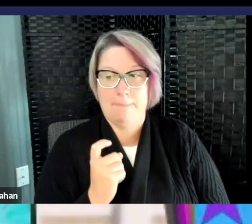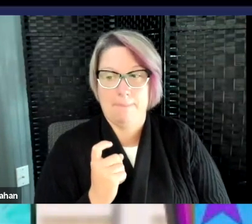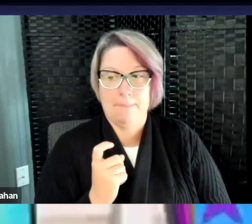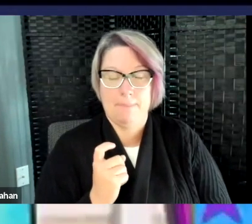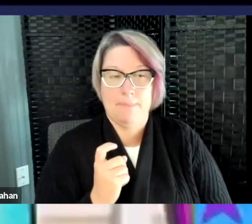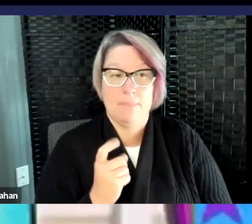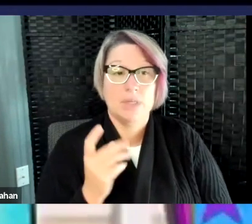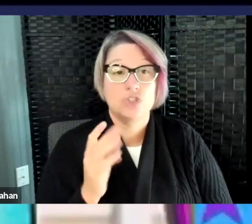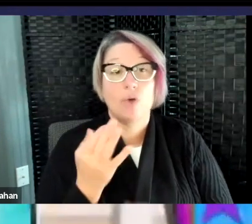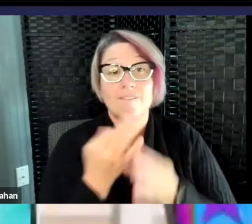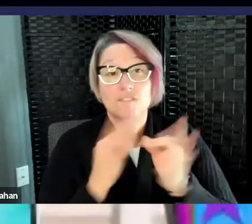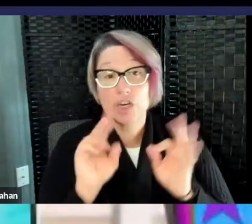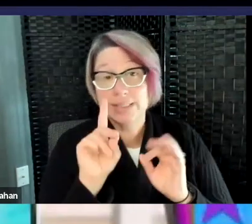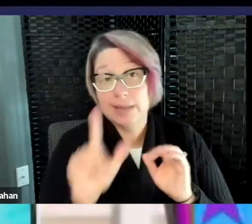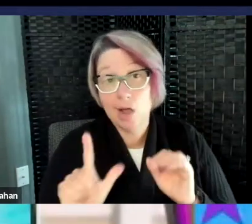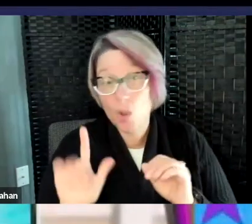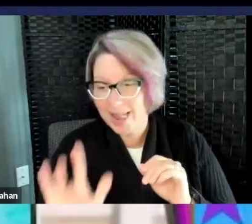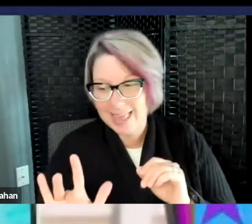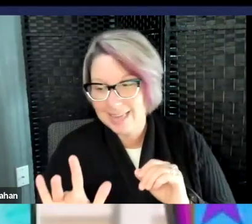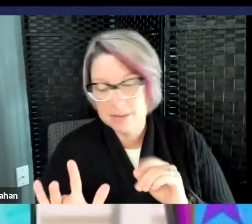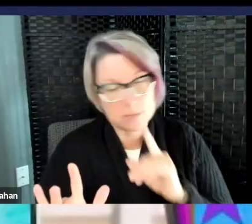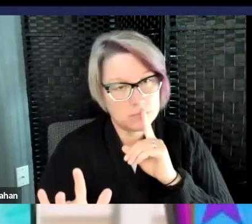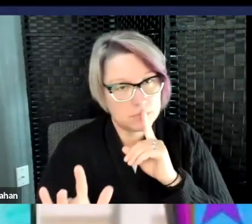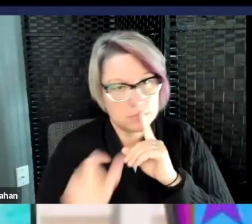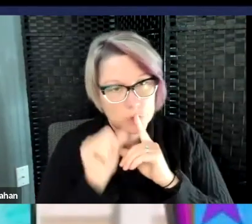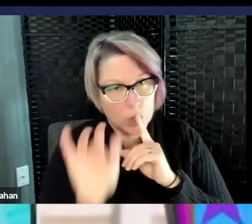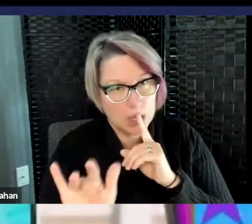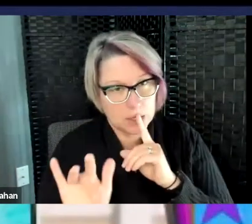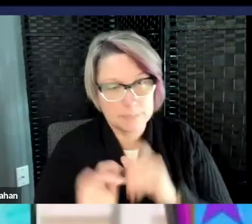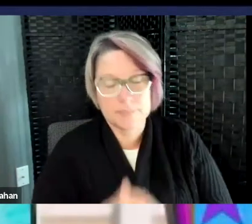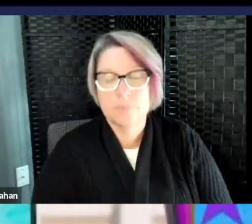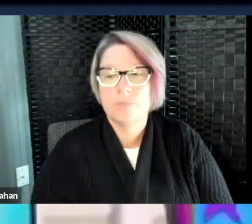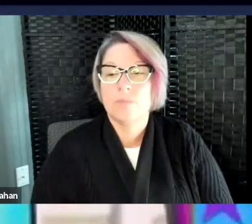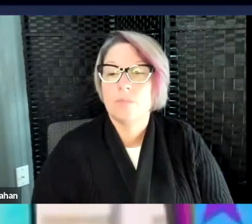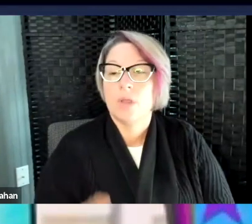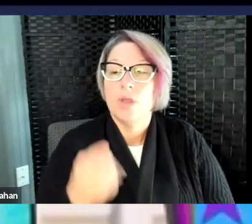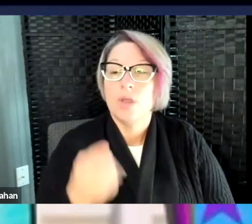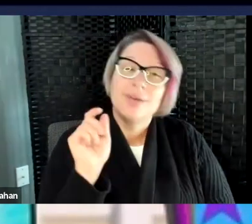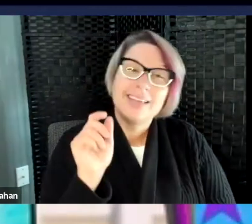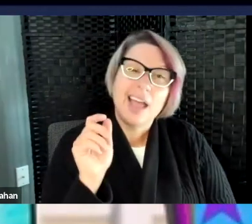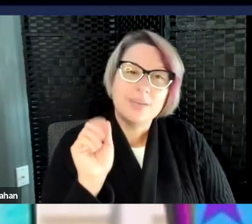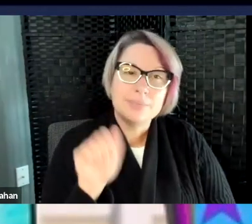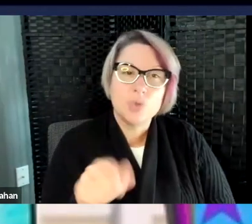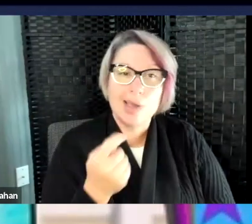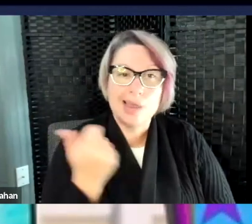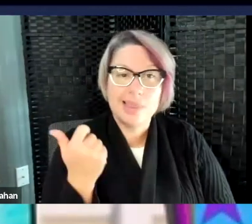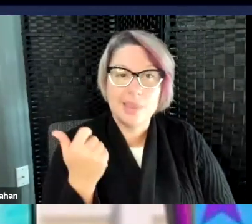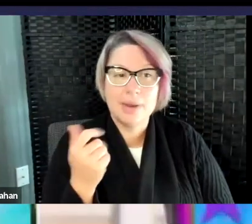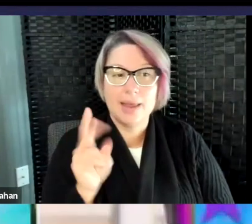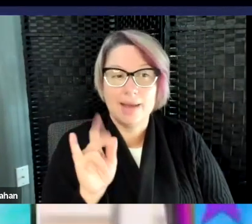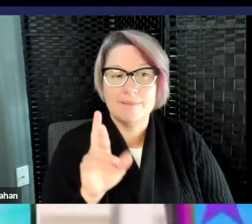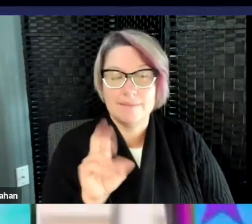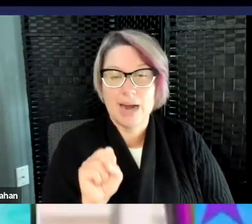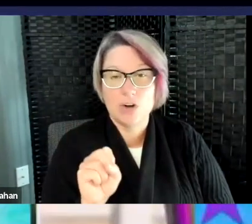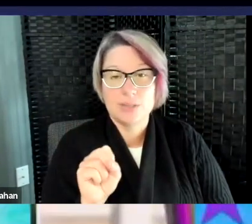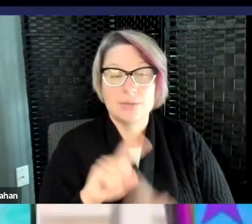free download, click here, don't click it. Okay. You can eliminate, yeah, it's kind of like hacking, Eden. Yeah, that's what viruses are